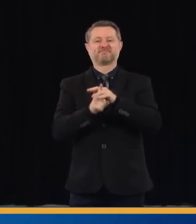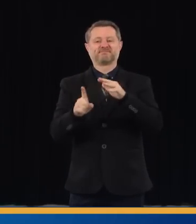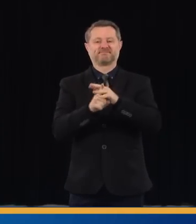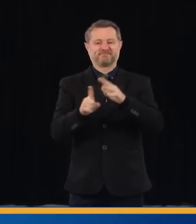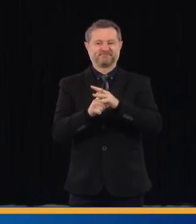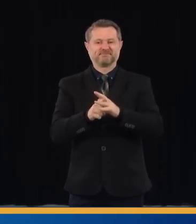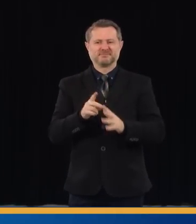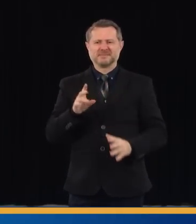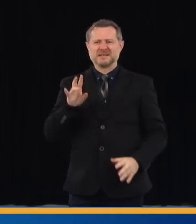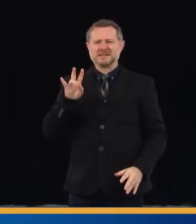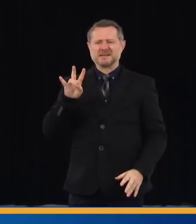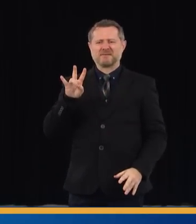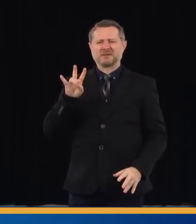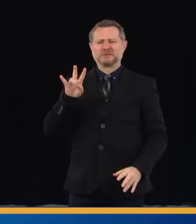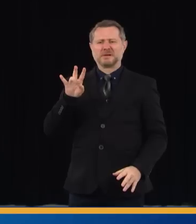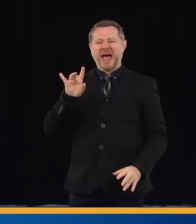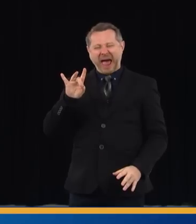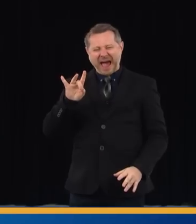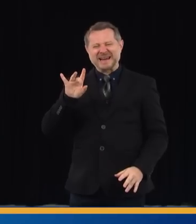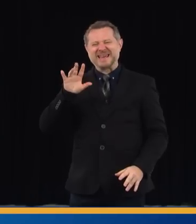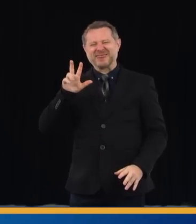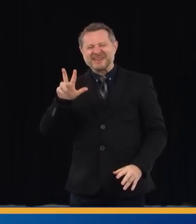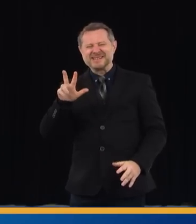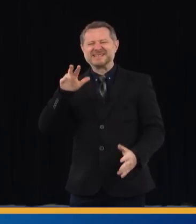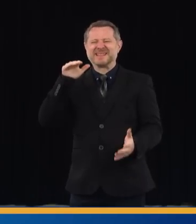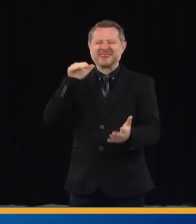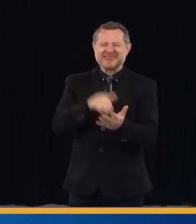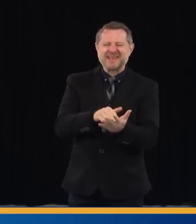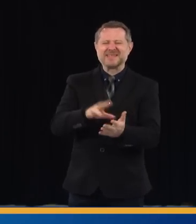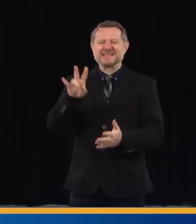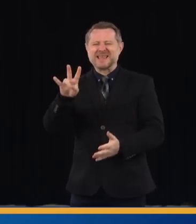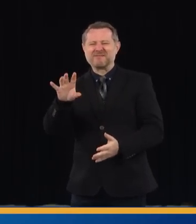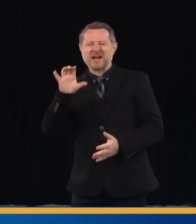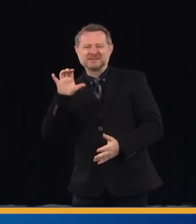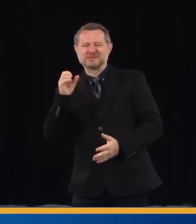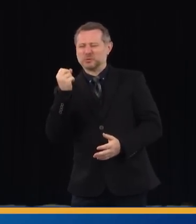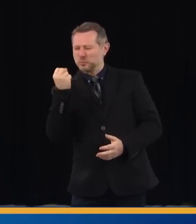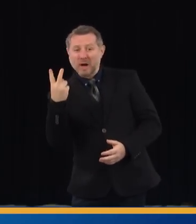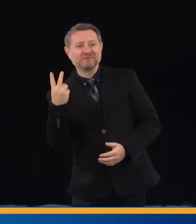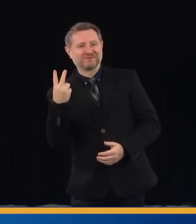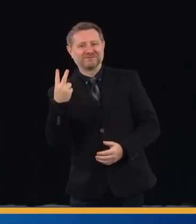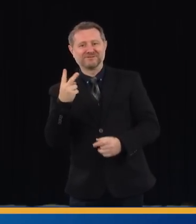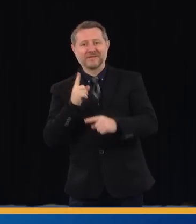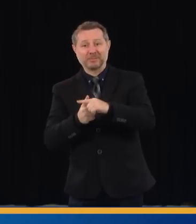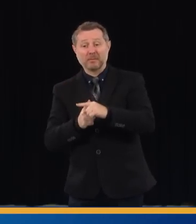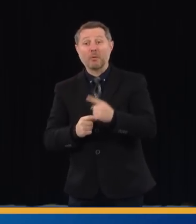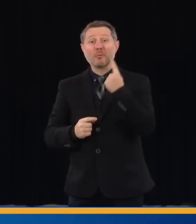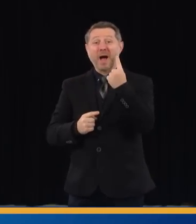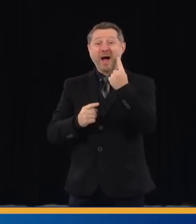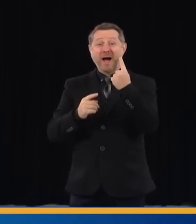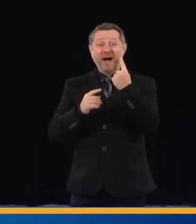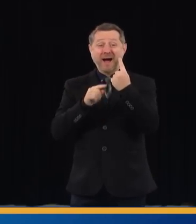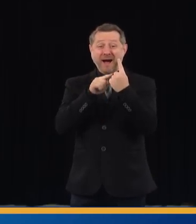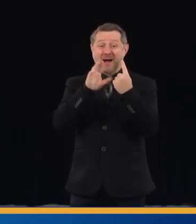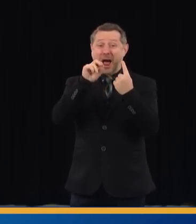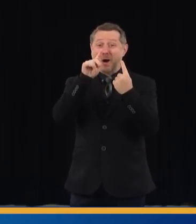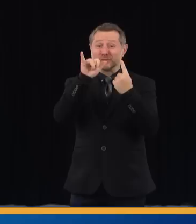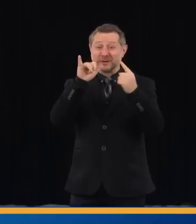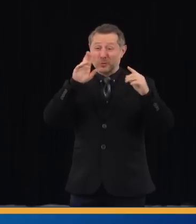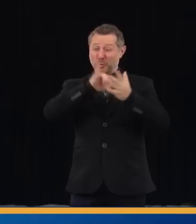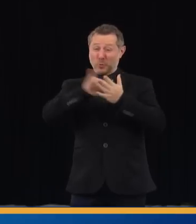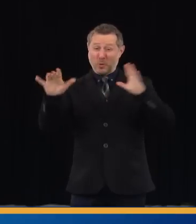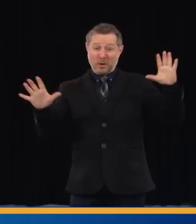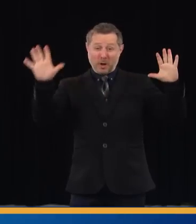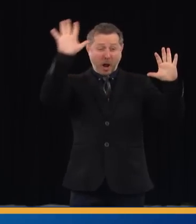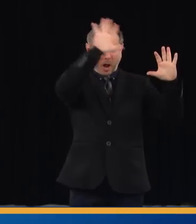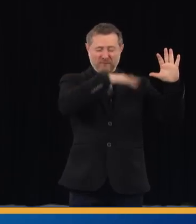83,712. Down to one county that now doesn't have a COVID case. That's what you're going to see going